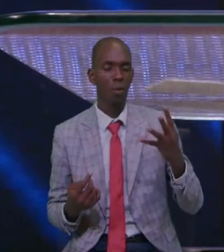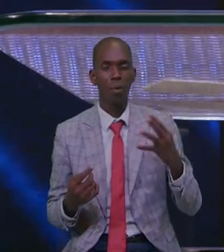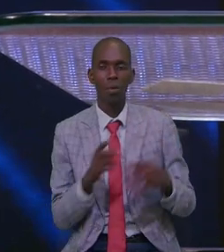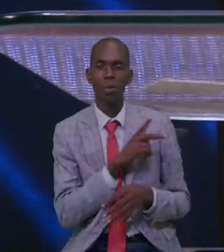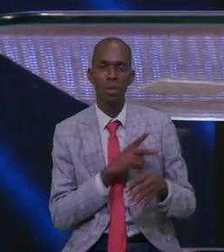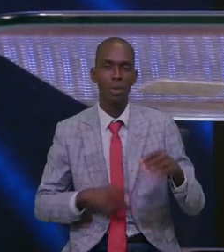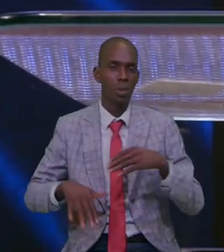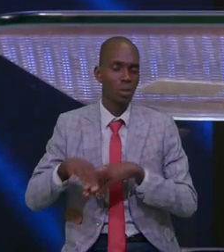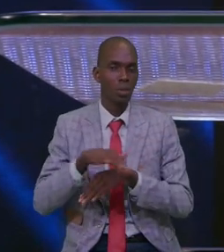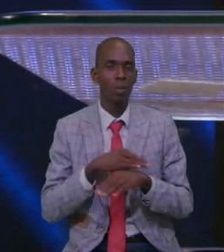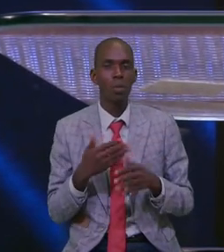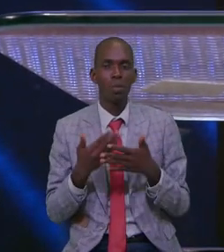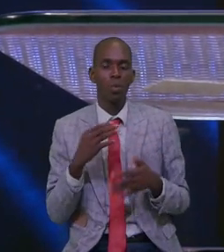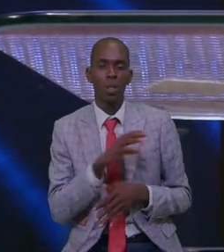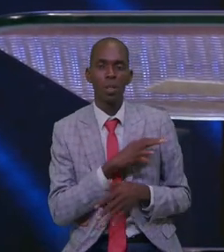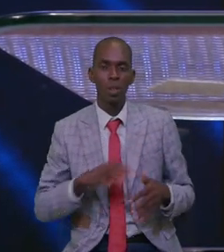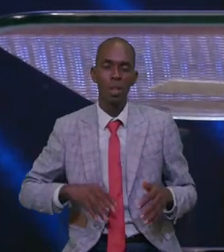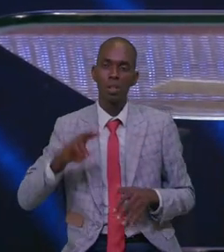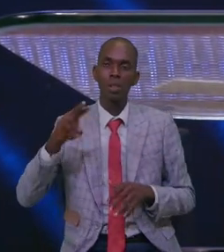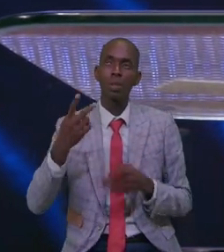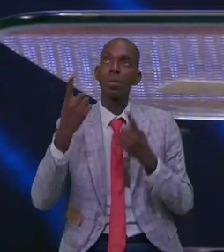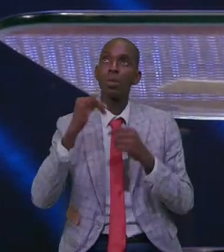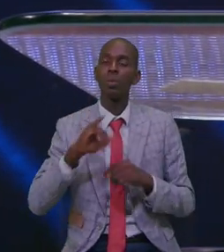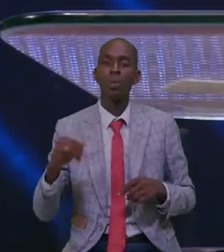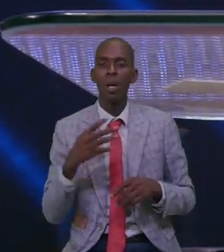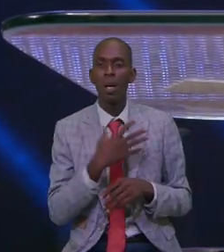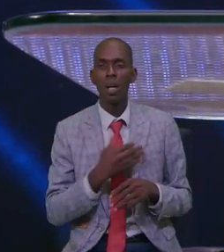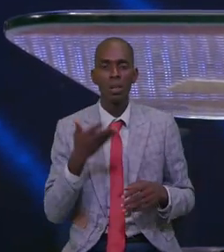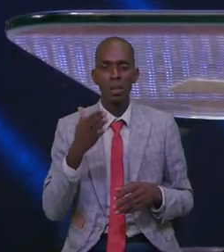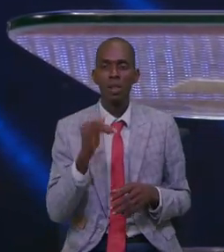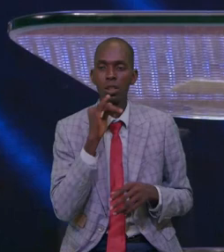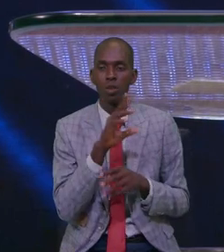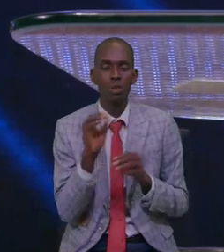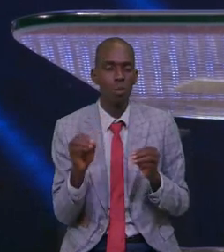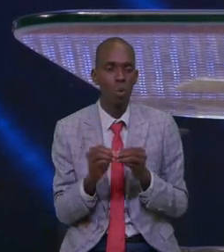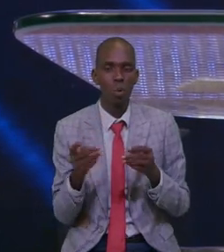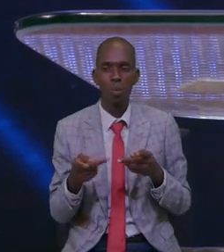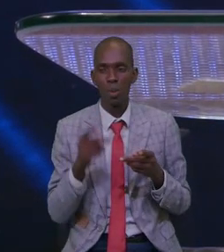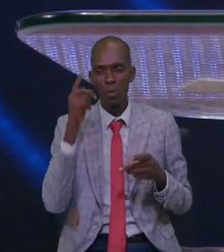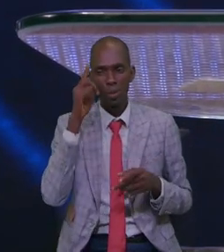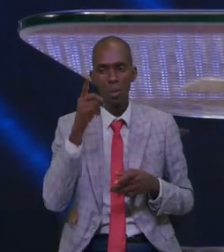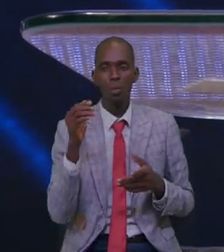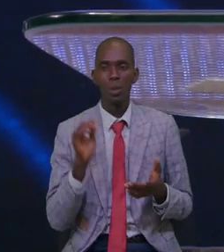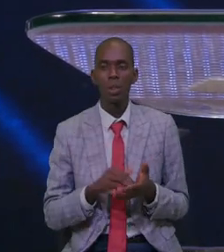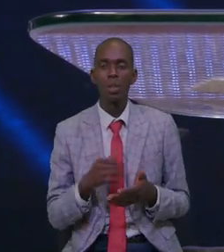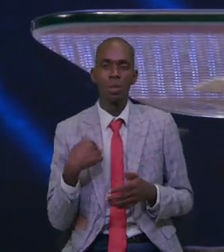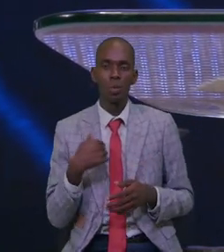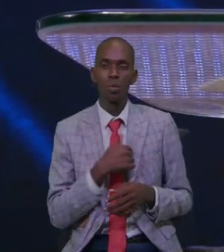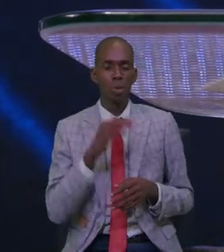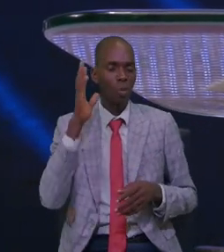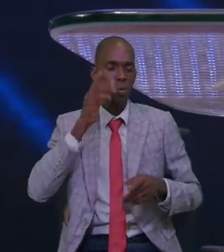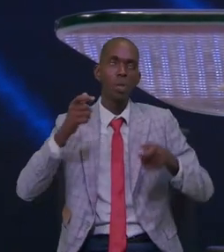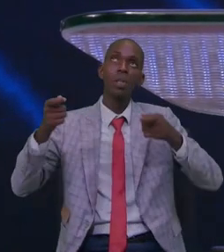Lord. And then there's no place for them again. And those who believe in the Lord will reign with him forever